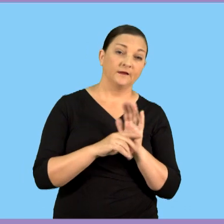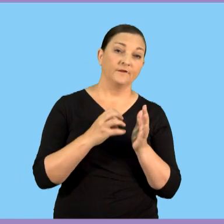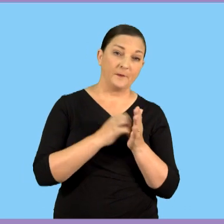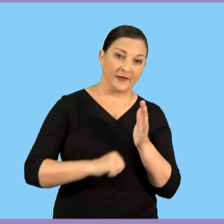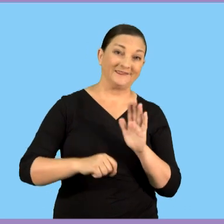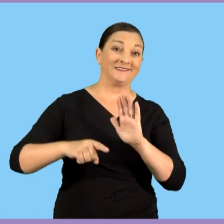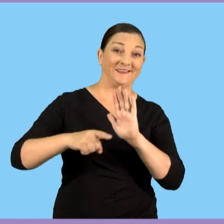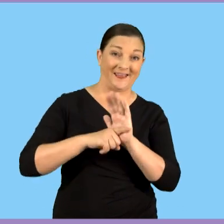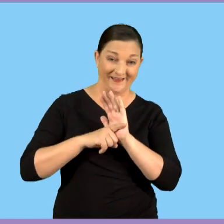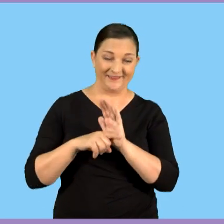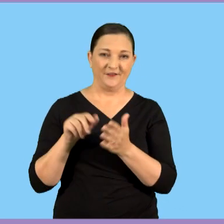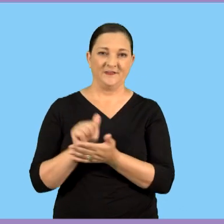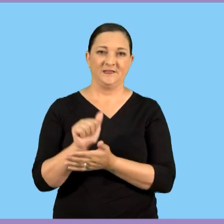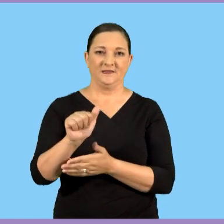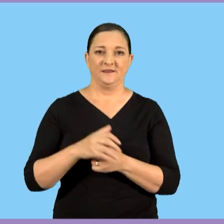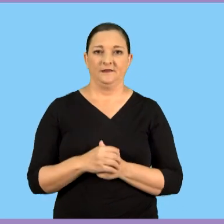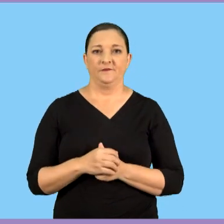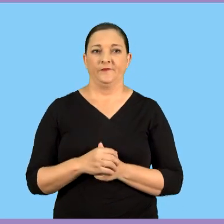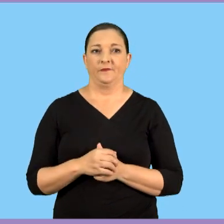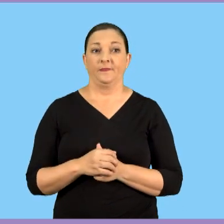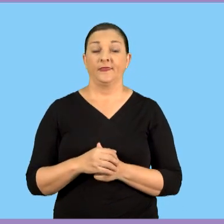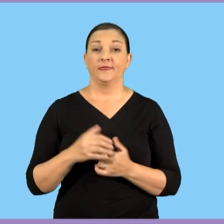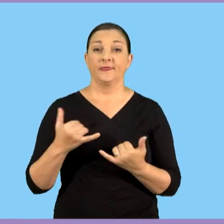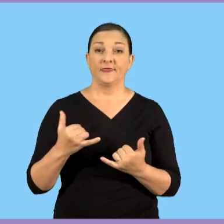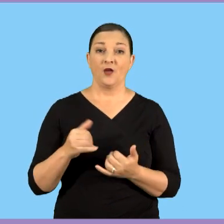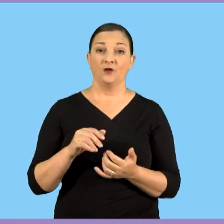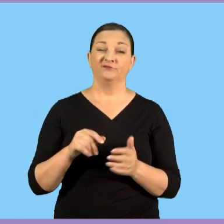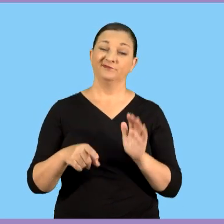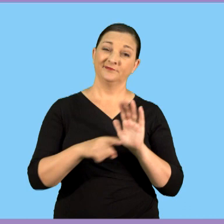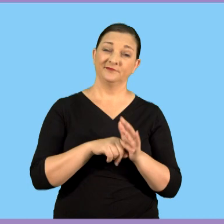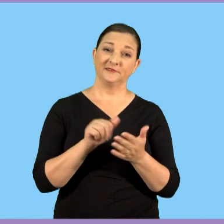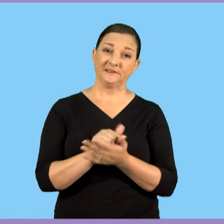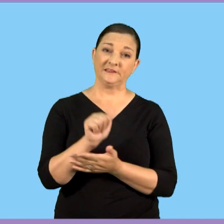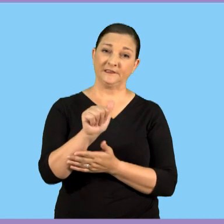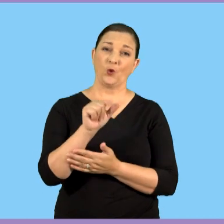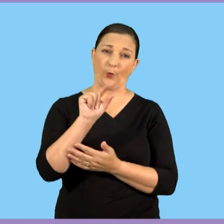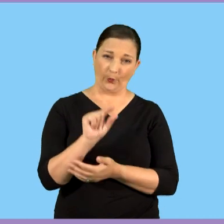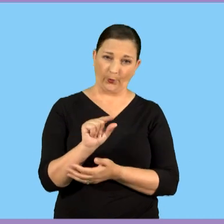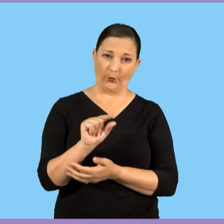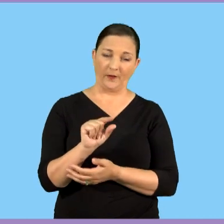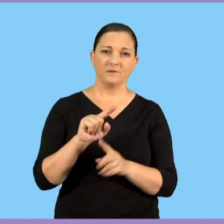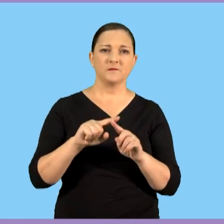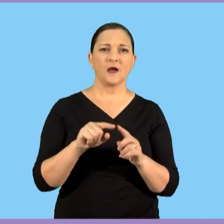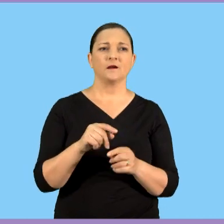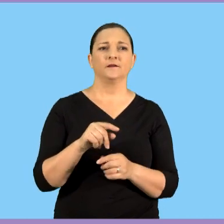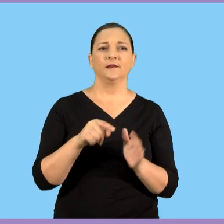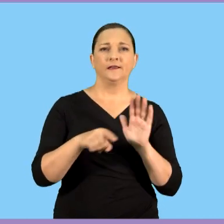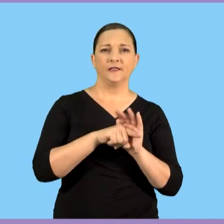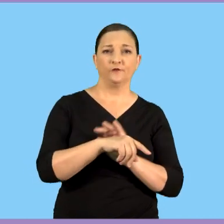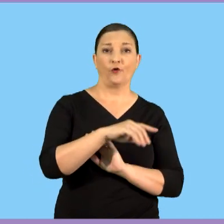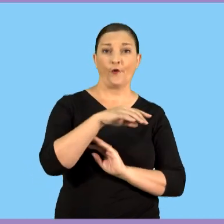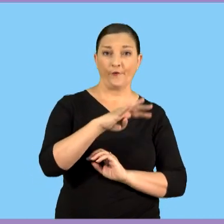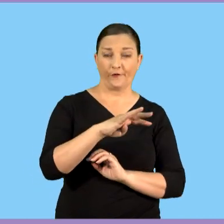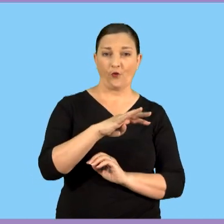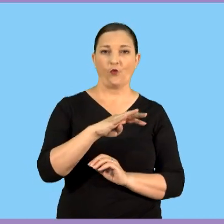minus a negative 16. Now because negative 16 is smaller then negative 4, that means that our answer